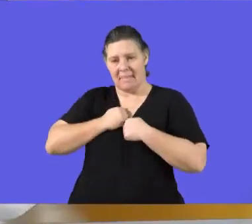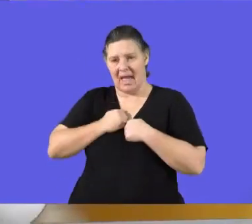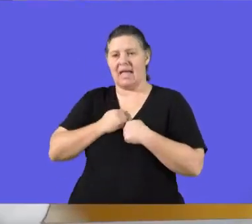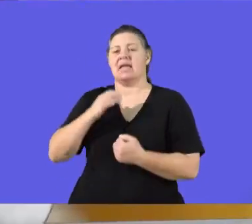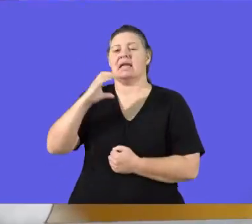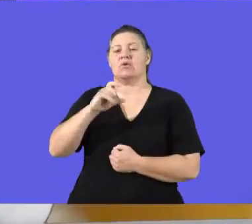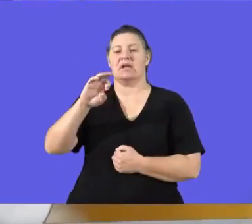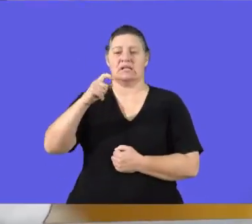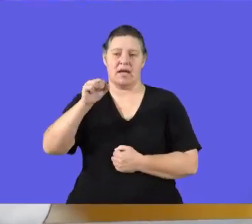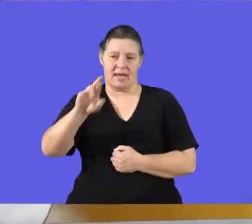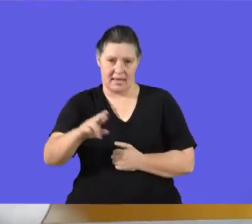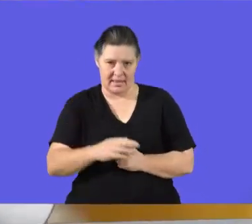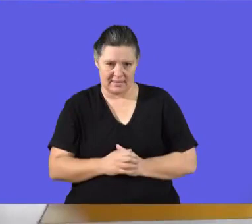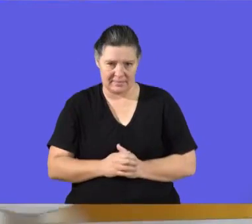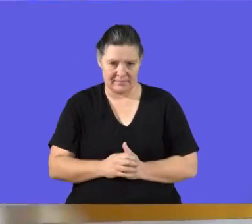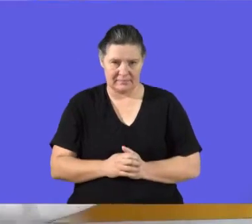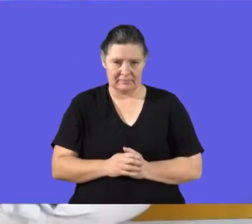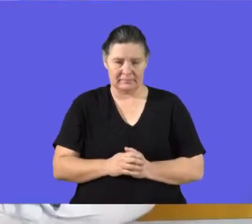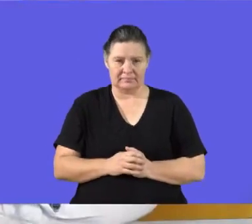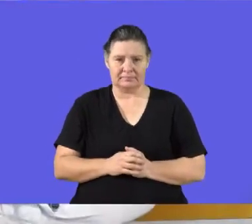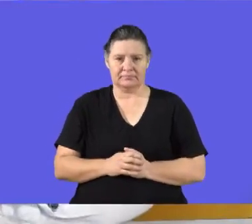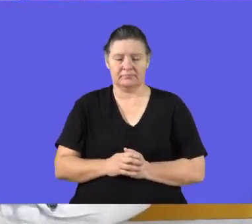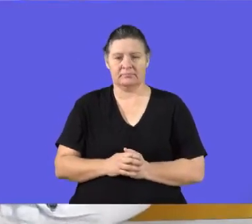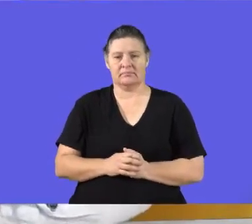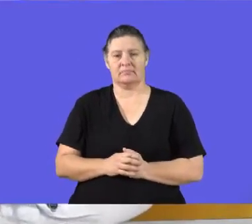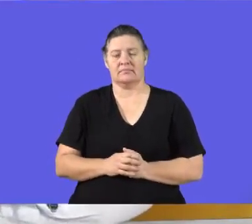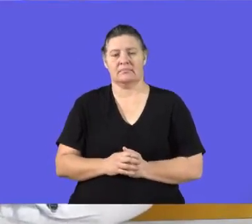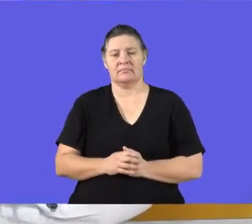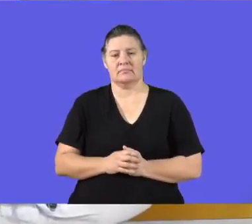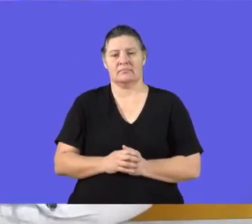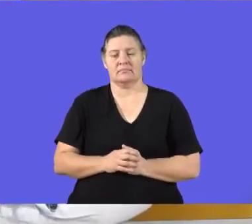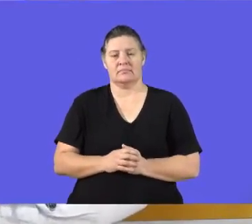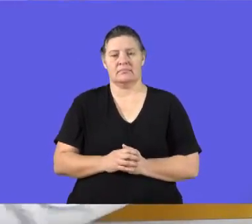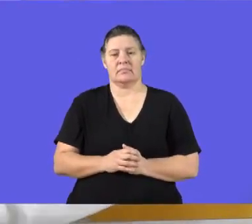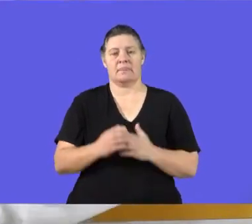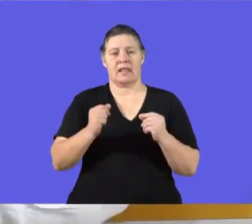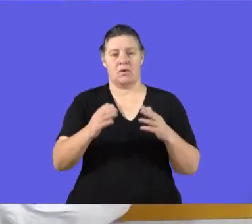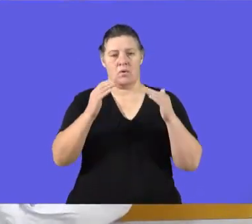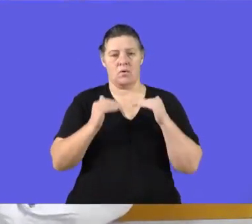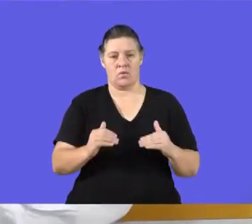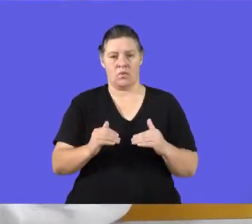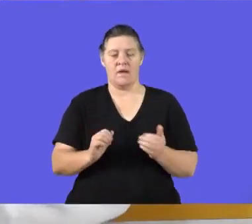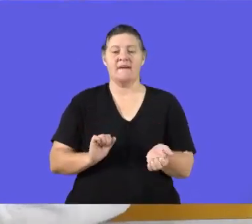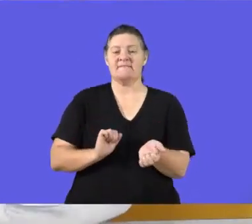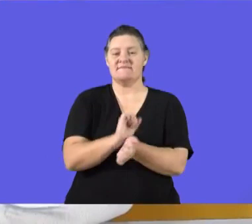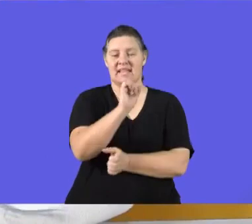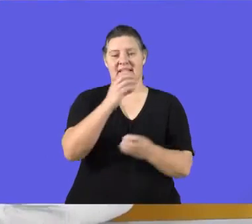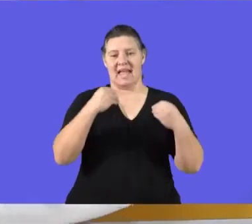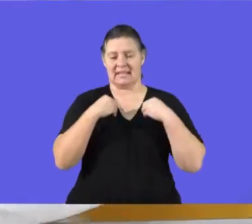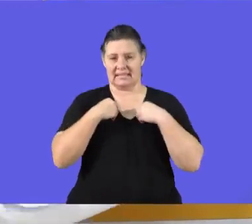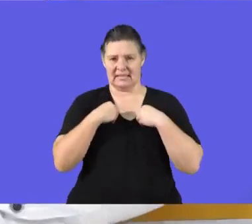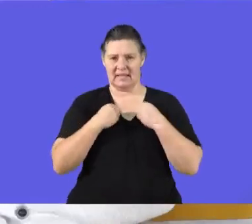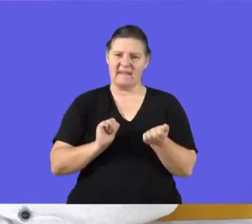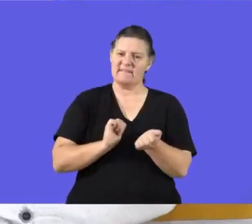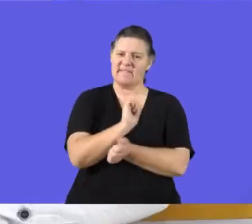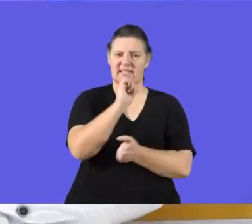that particular business becomes what we know as a creditor. And then I'm going to quickly now go on to